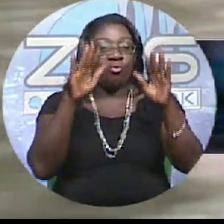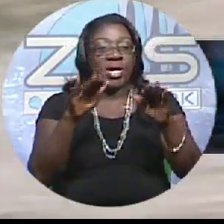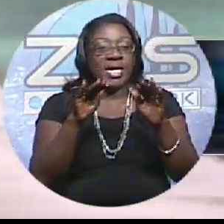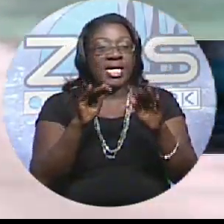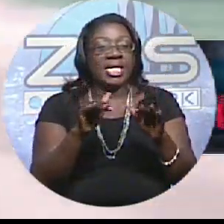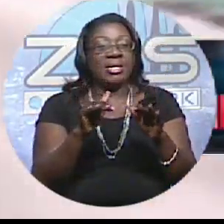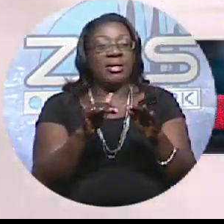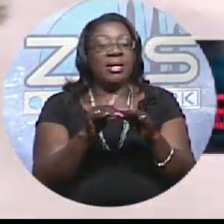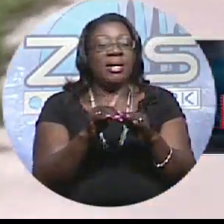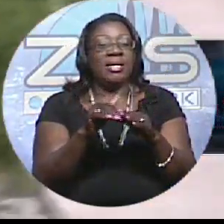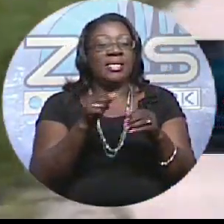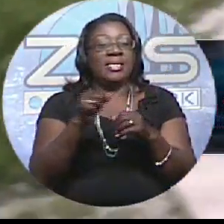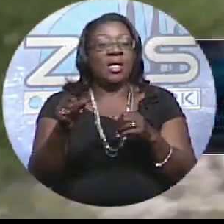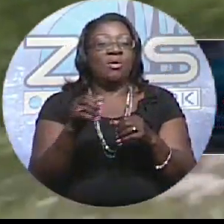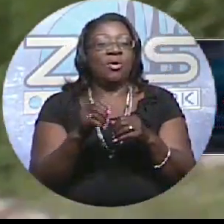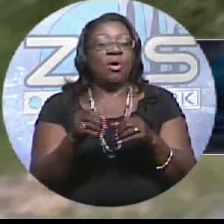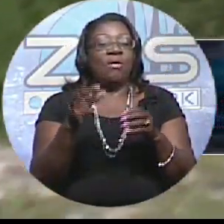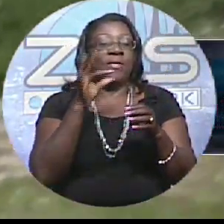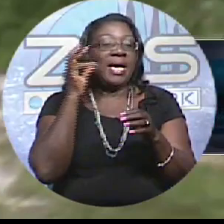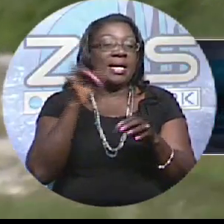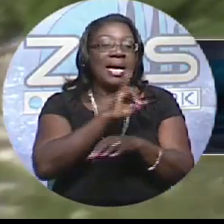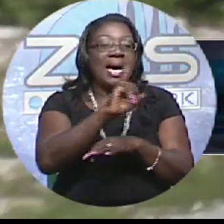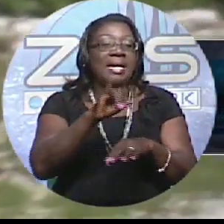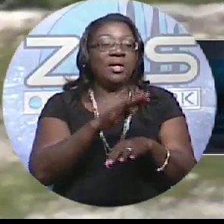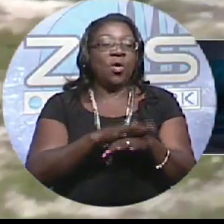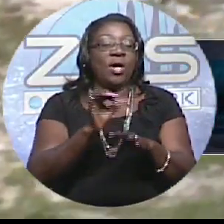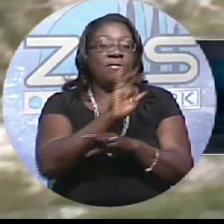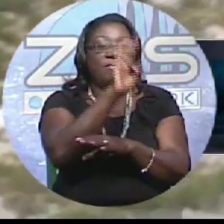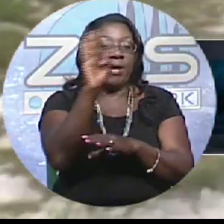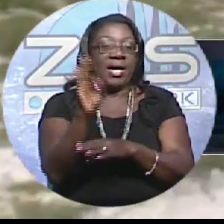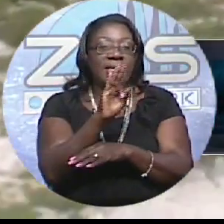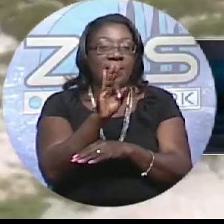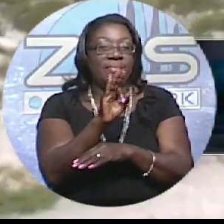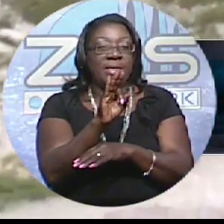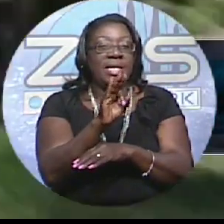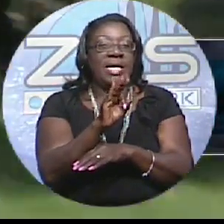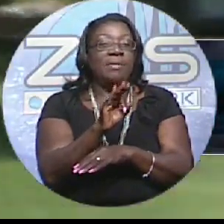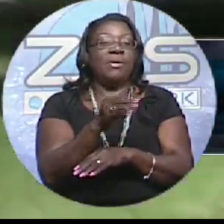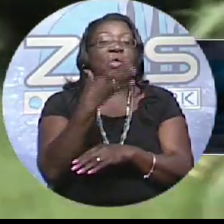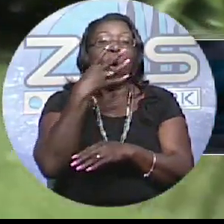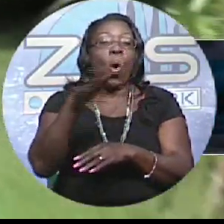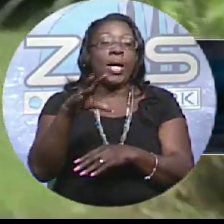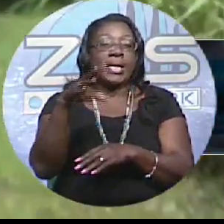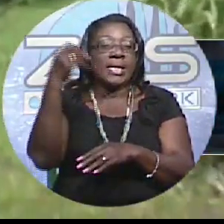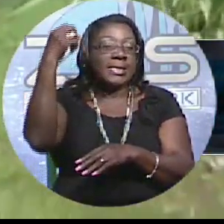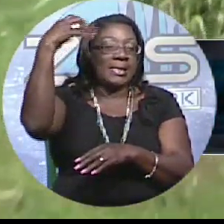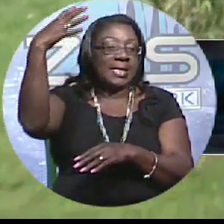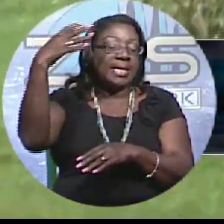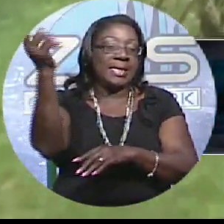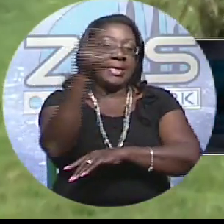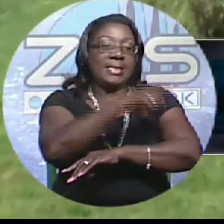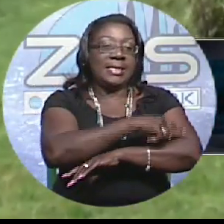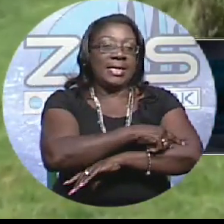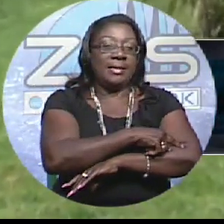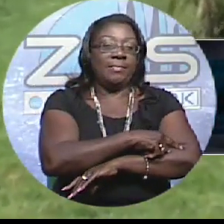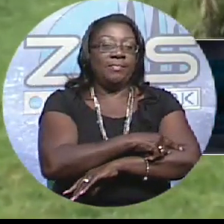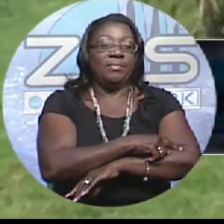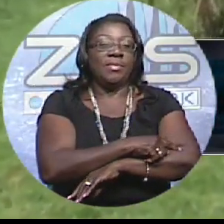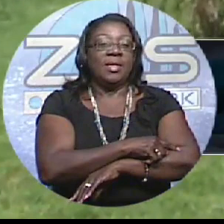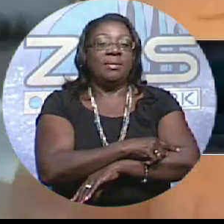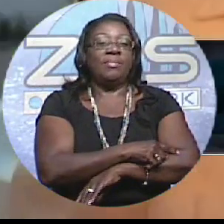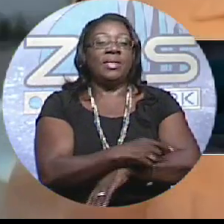or south on Cat Island Friday. Instead, it was a hot and sunny day. However, the pleasant conditions did not stop